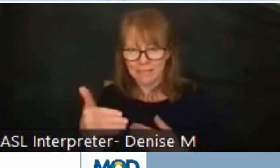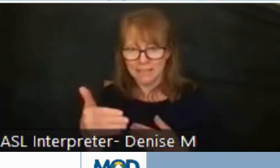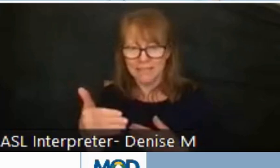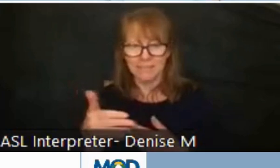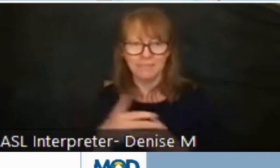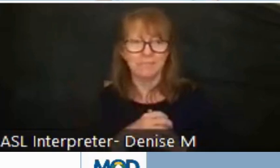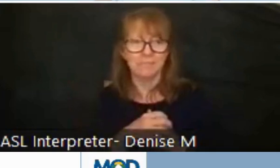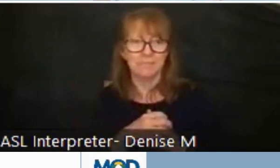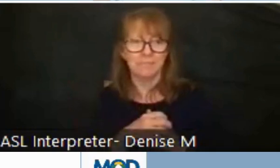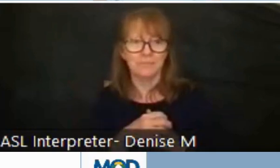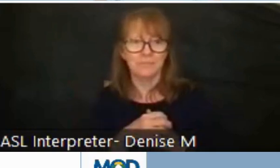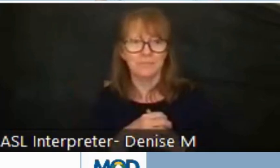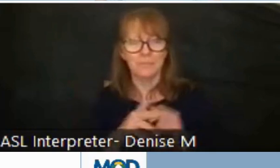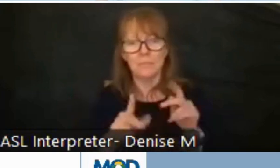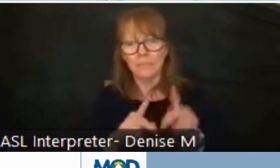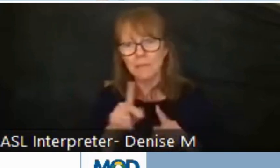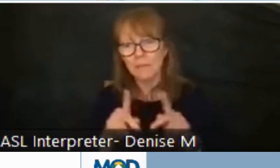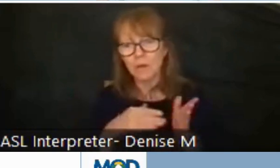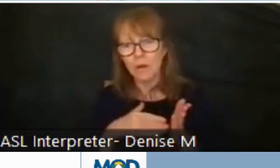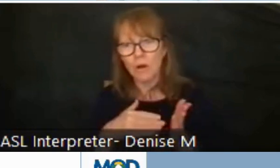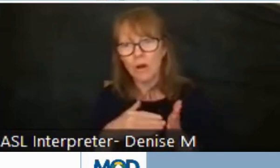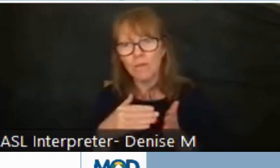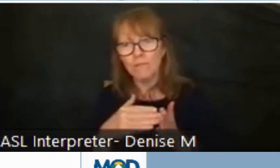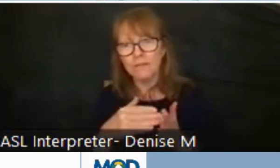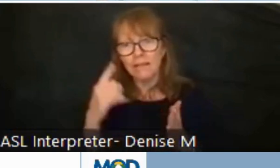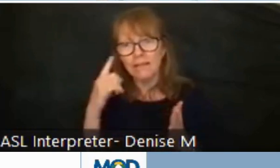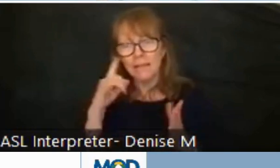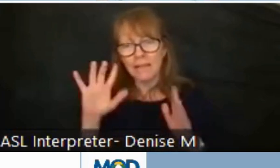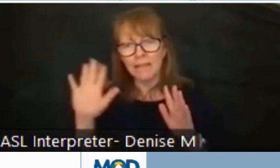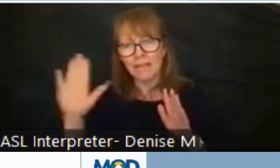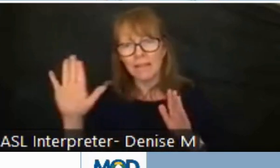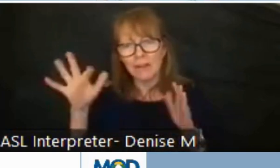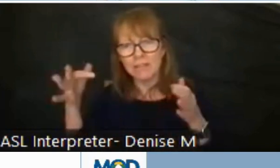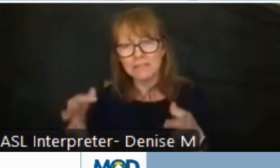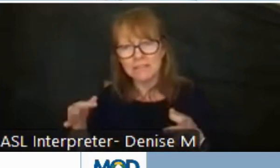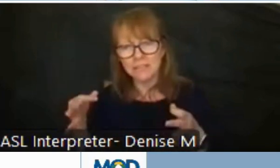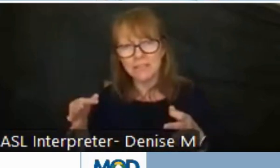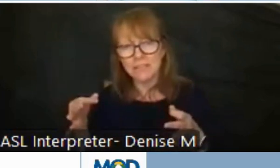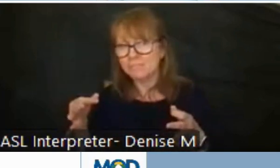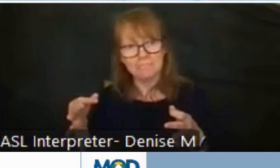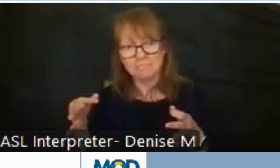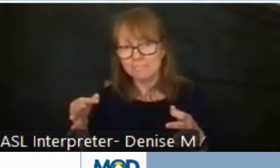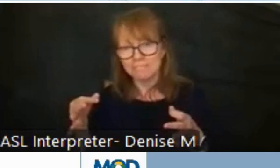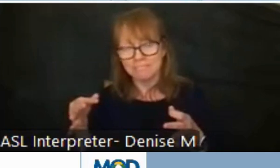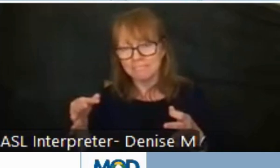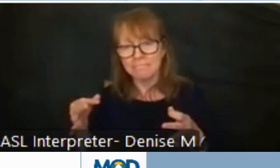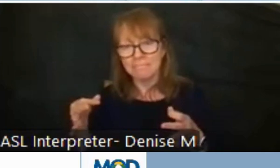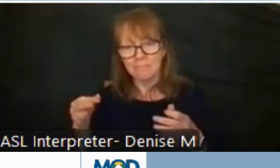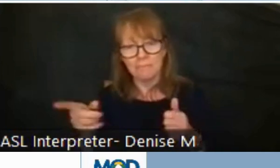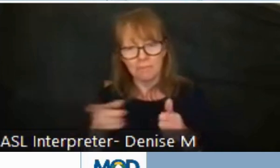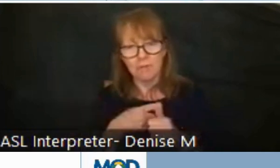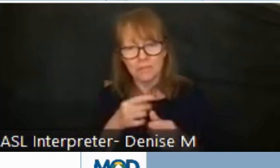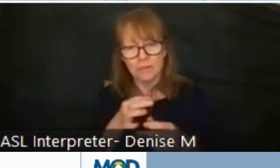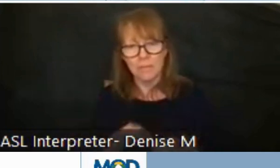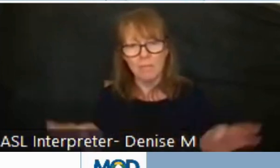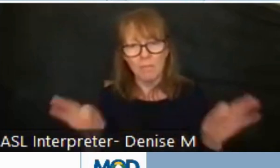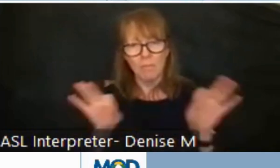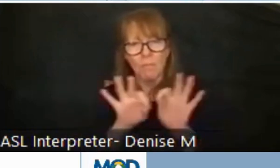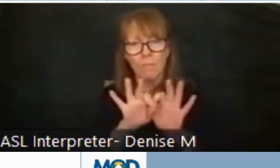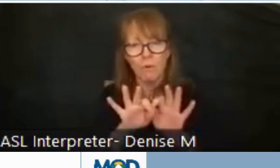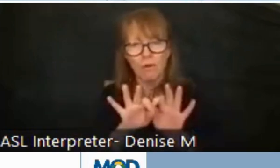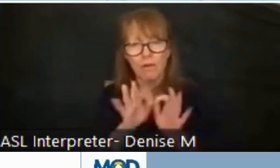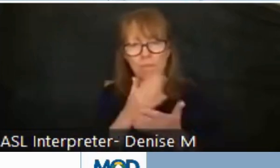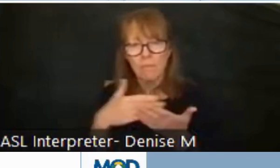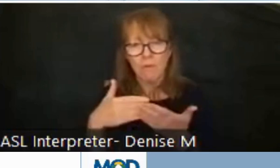People often think the next step is getting the decision, but there's actually an important step that happens first, the interactive